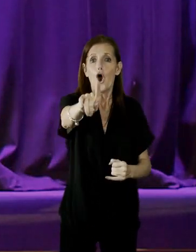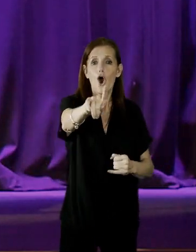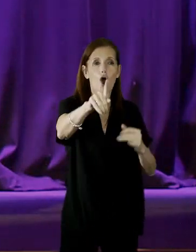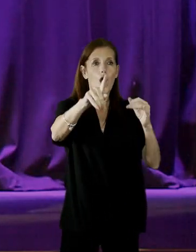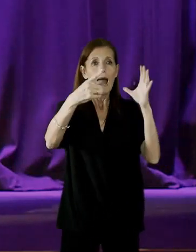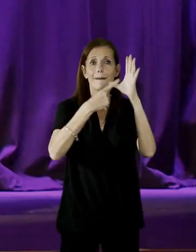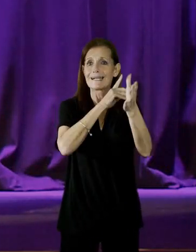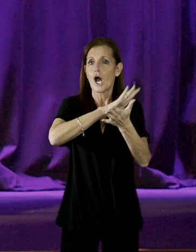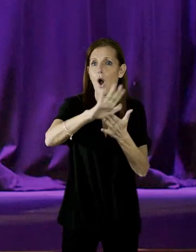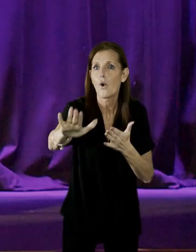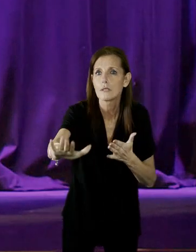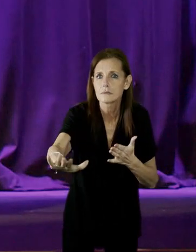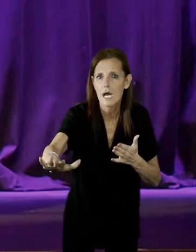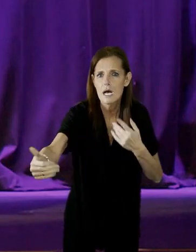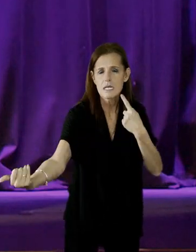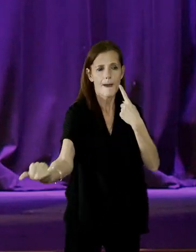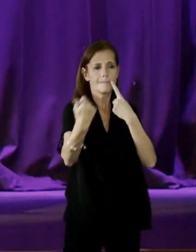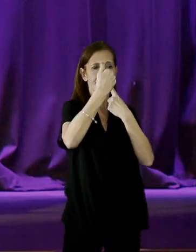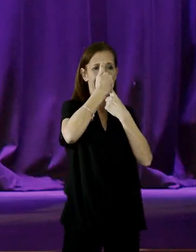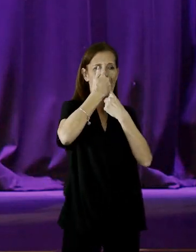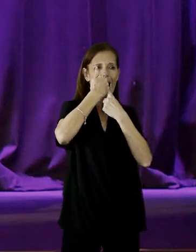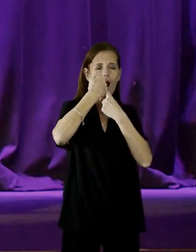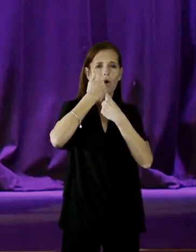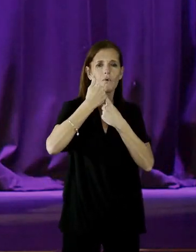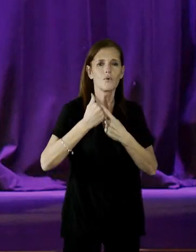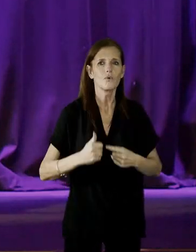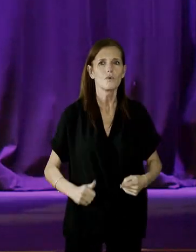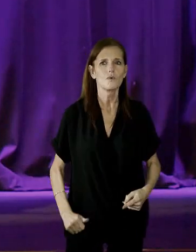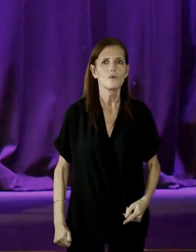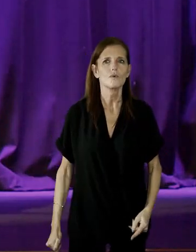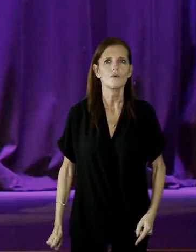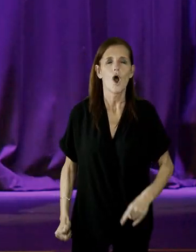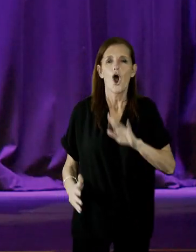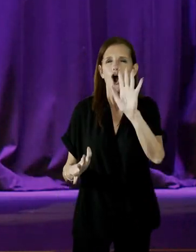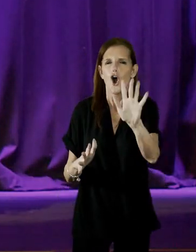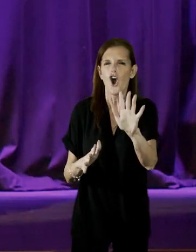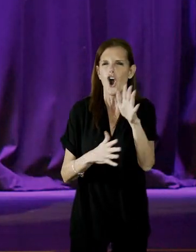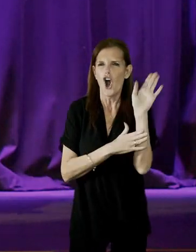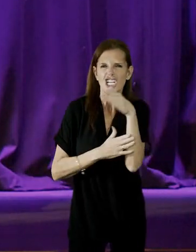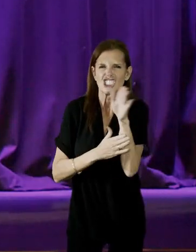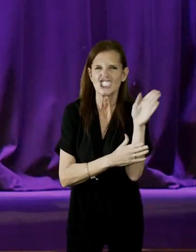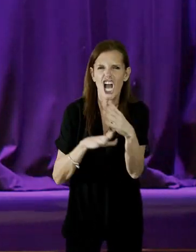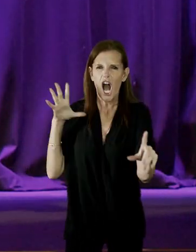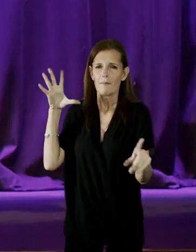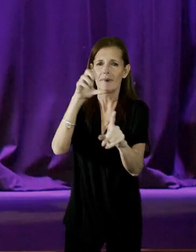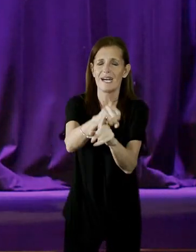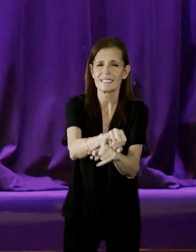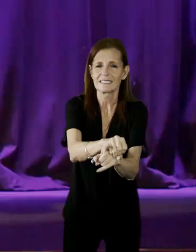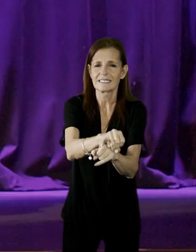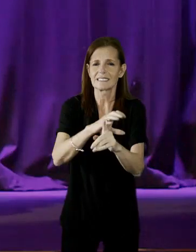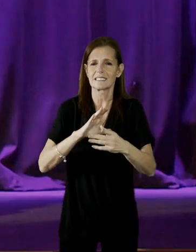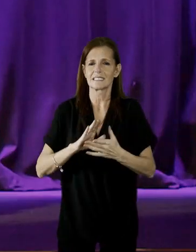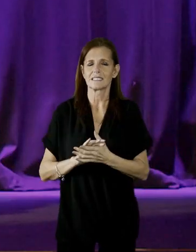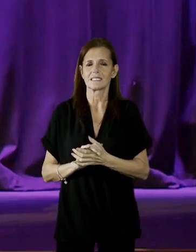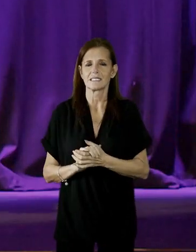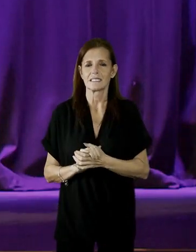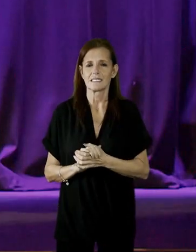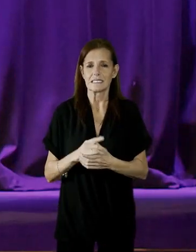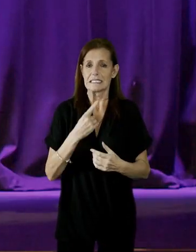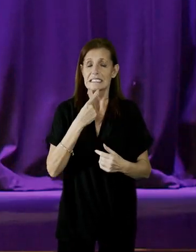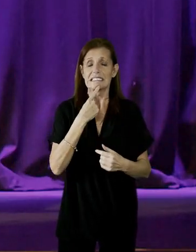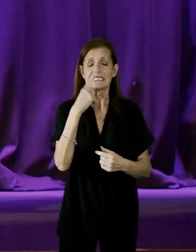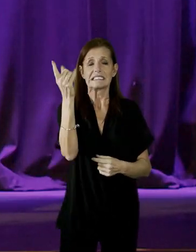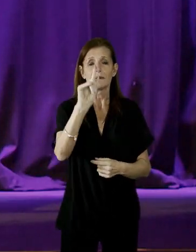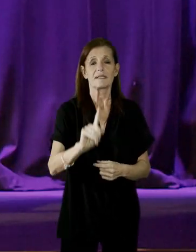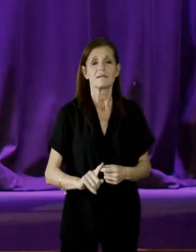She definitely didn't, if the lawyers are listening, but I want that to go down. That's how I tell people. And probably the most,